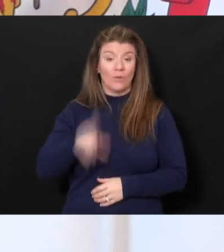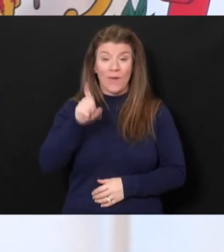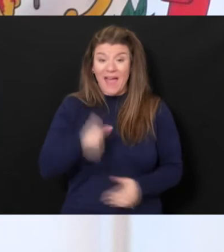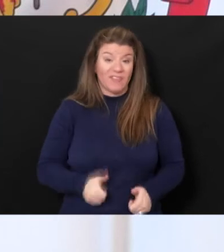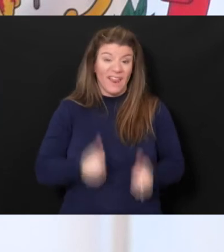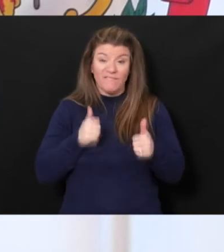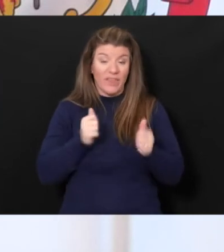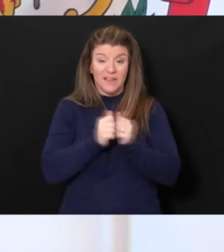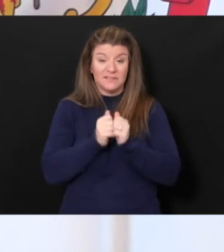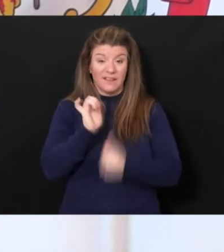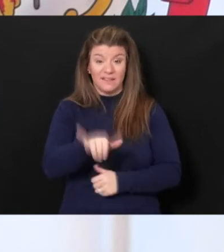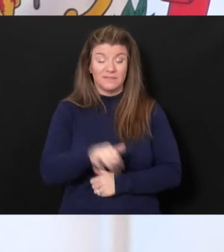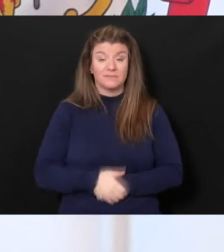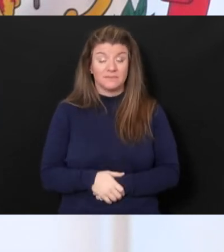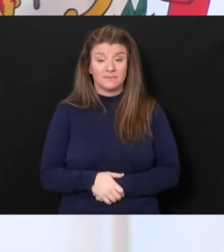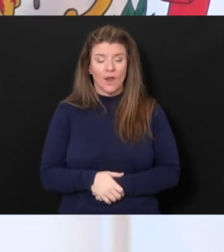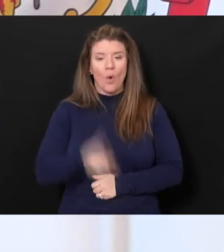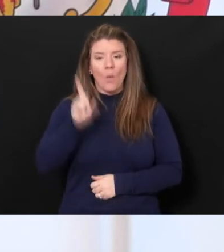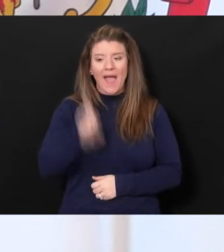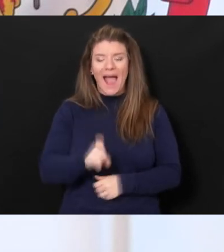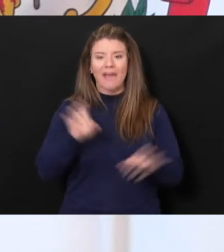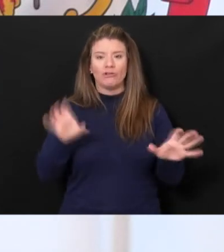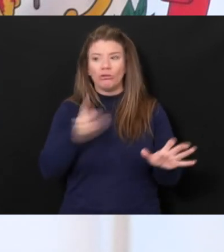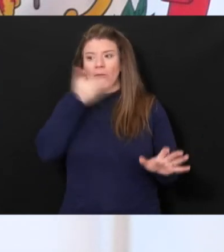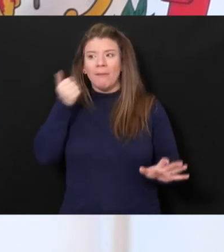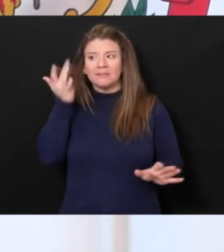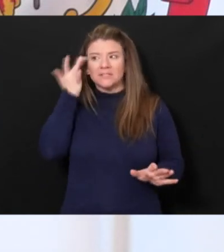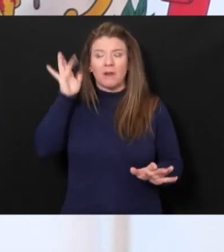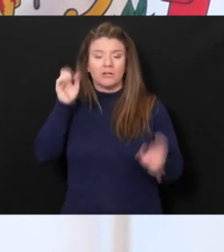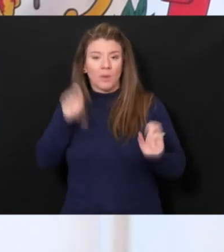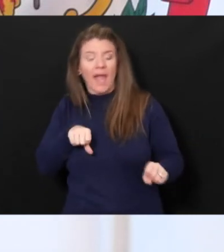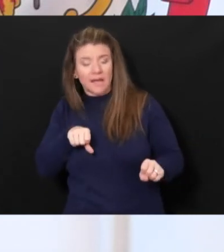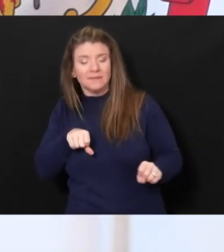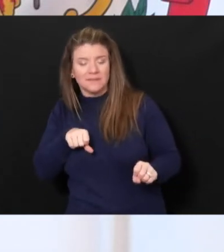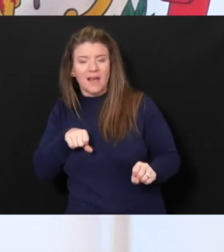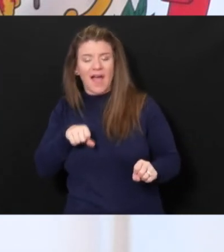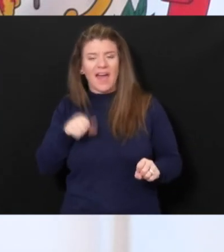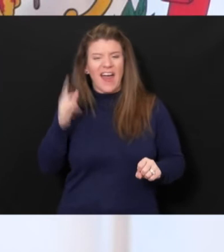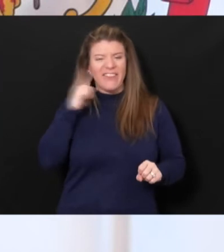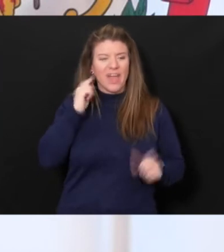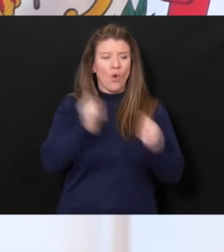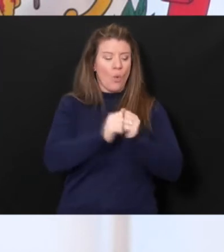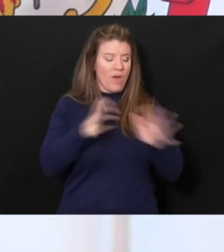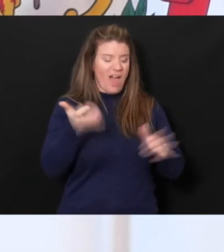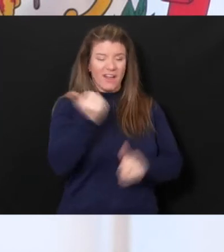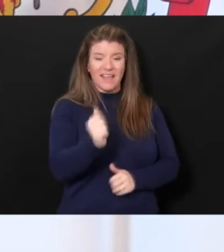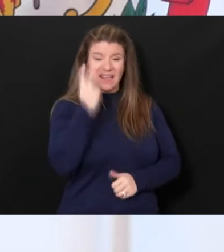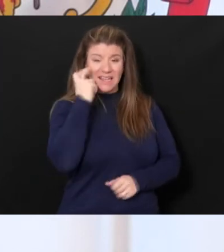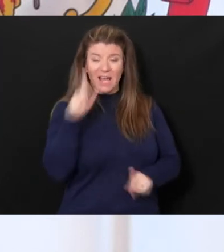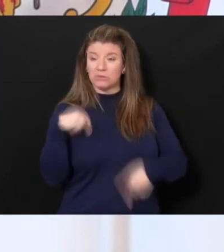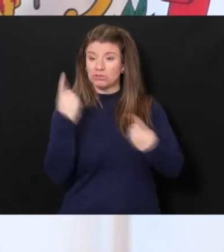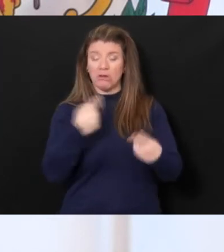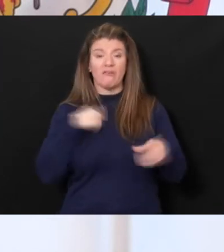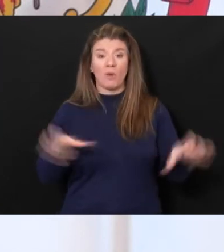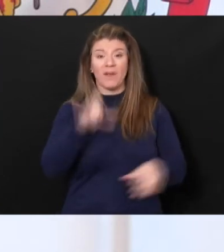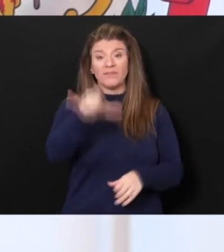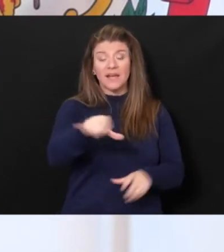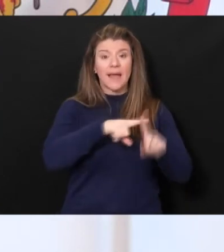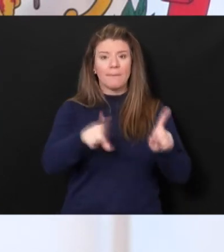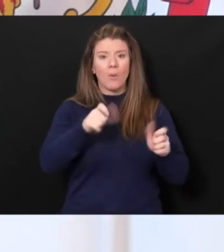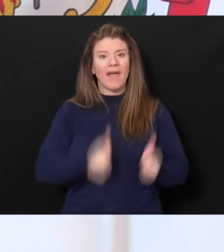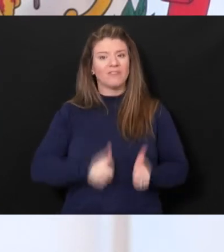it. We got to do the very best and the smartest things we can do. And I think without any doubt we've done that. But we got to live